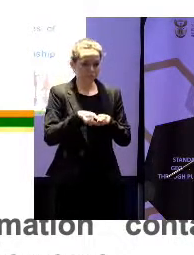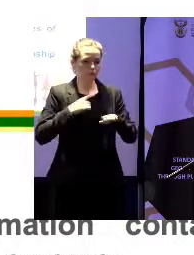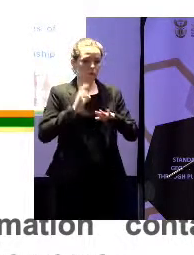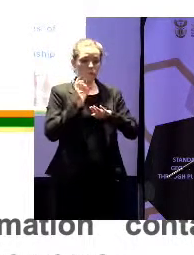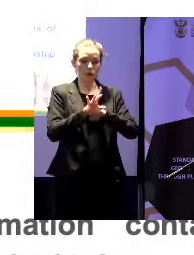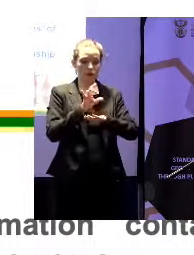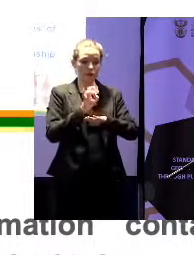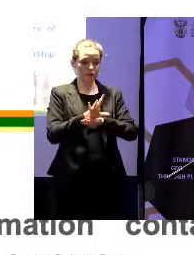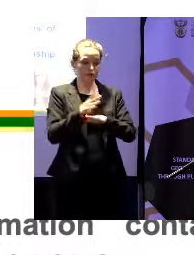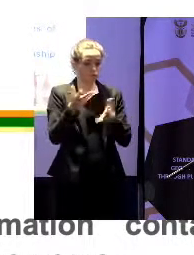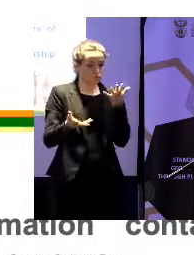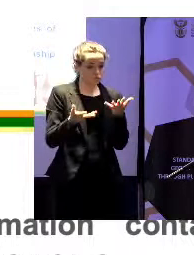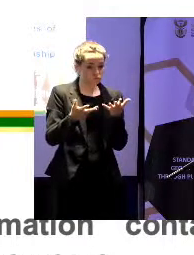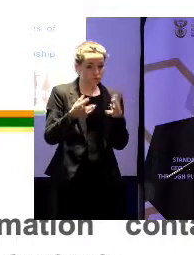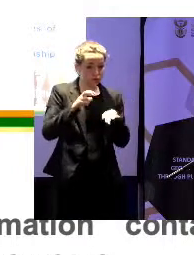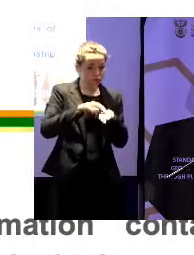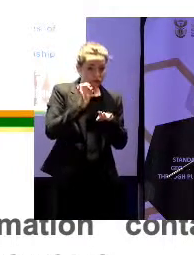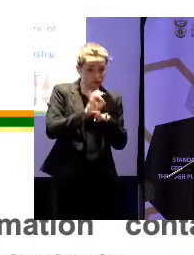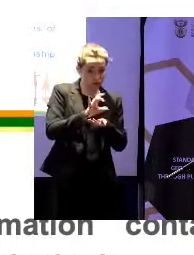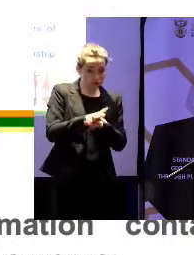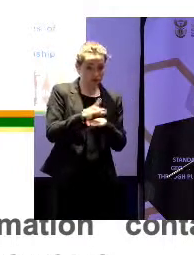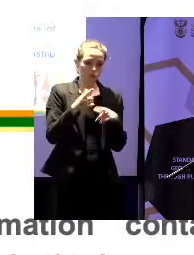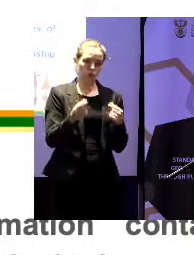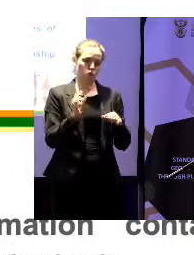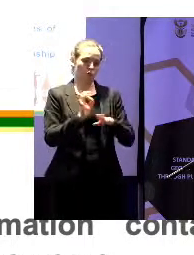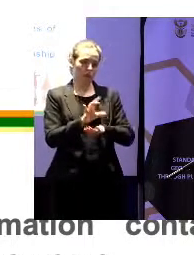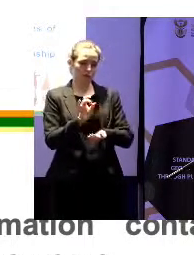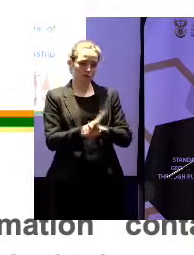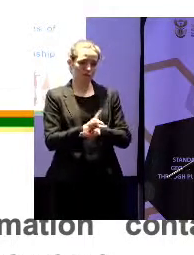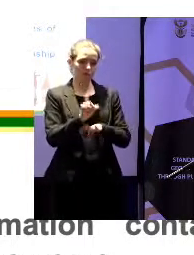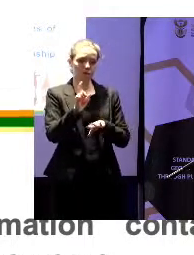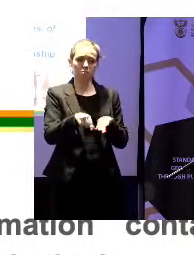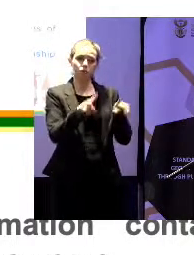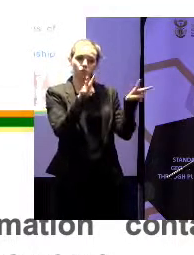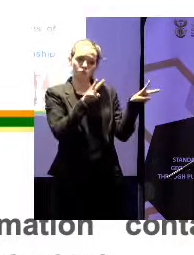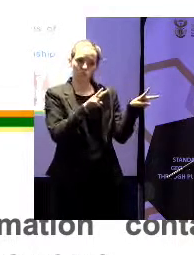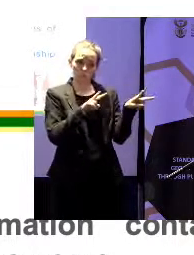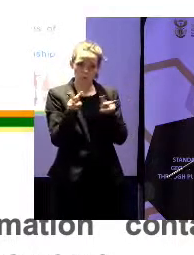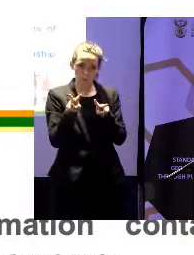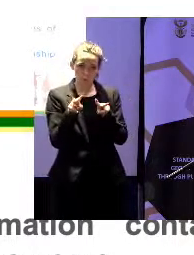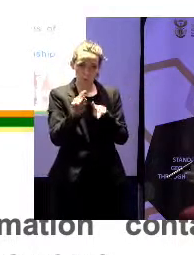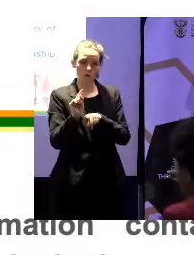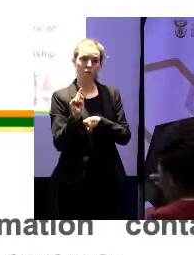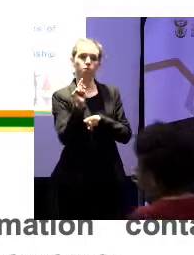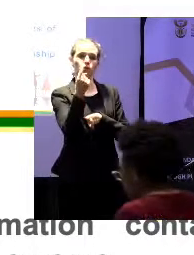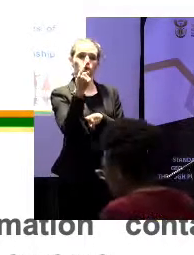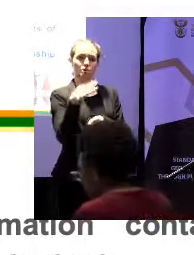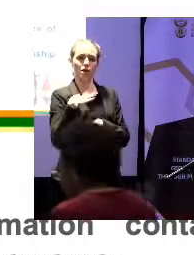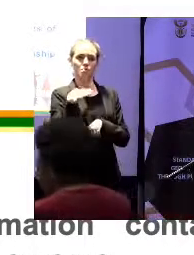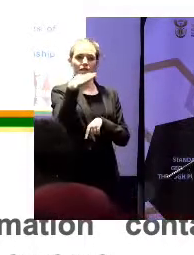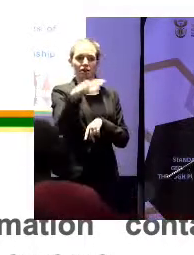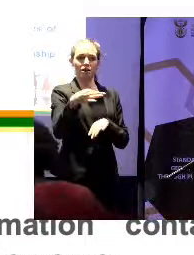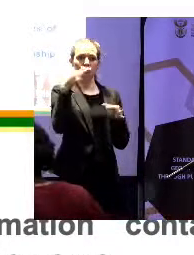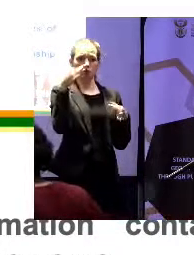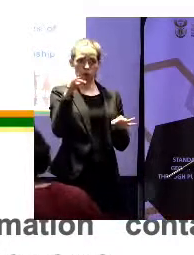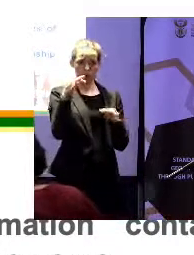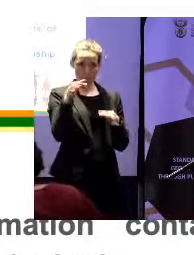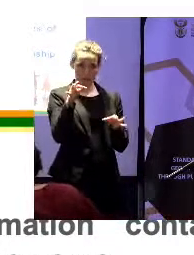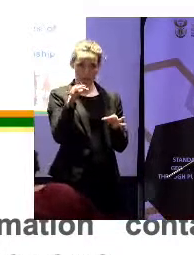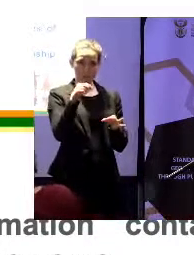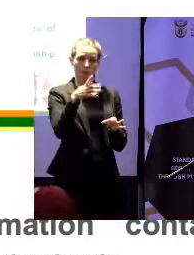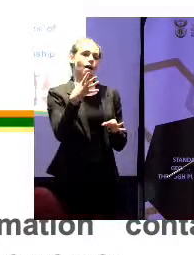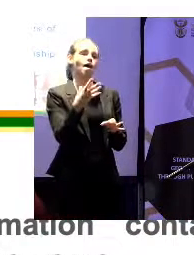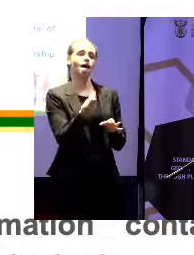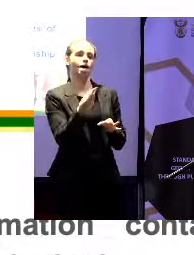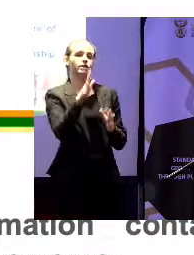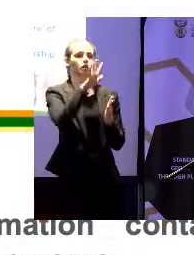needed. It's to review our original application documents as on the schedule prior